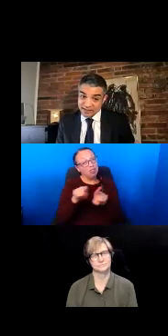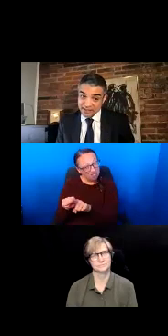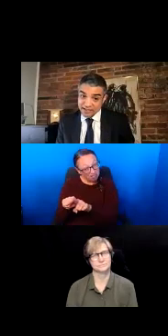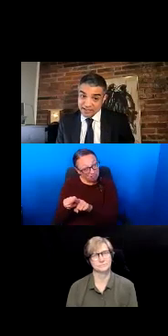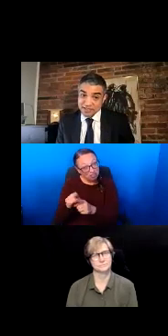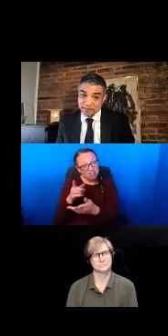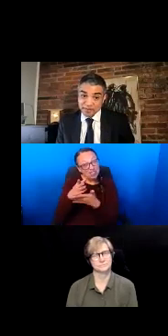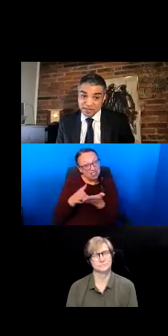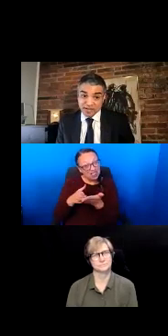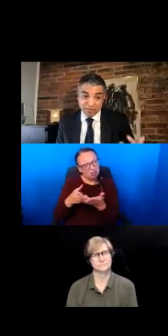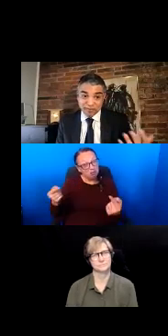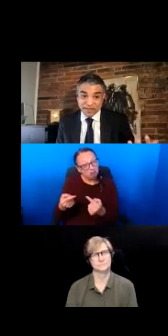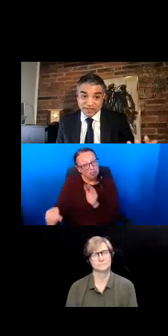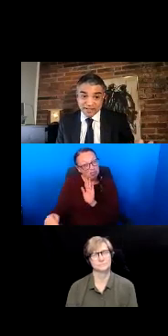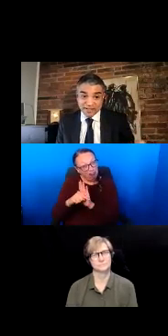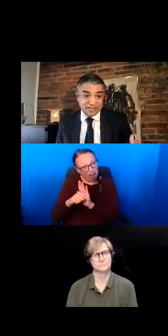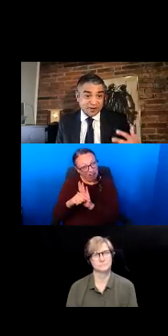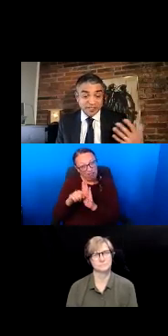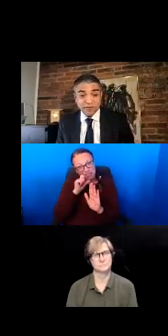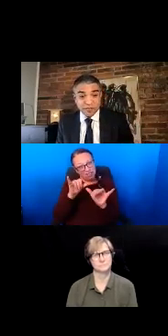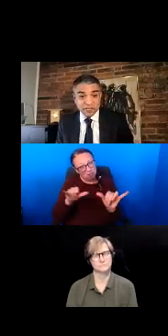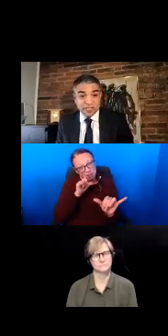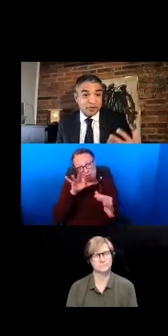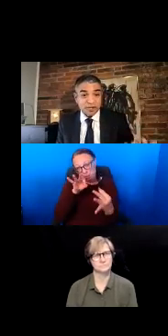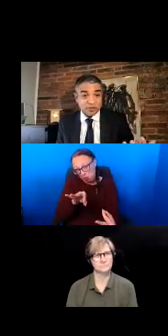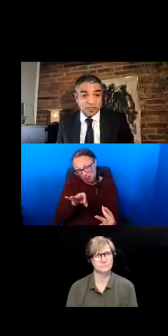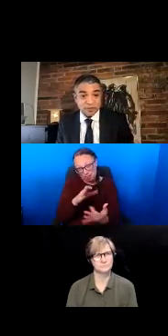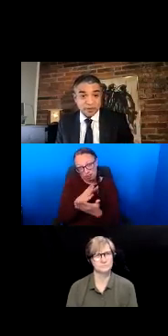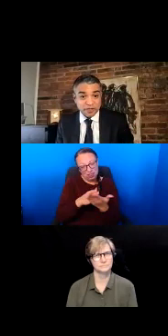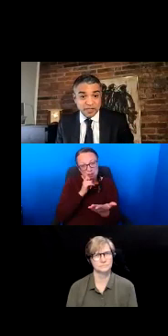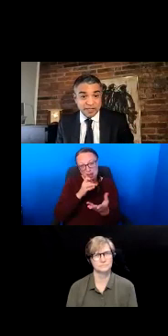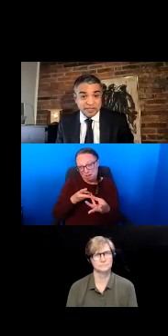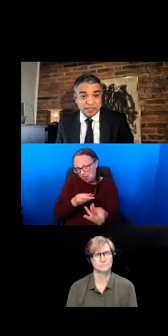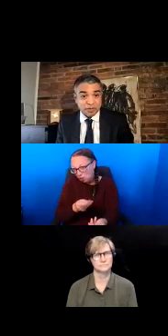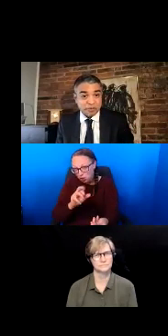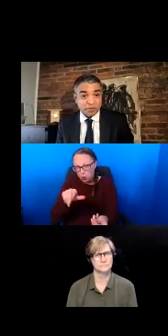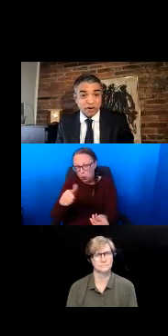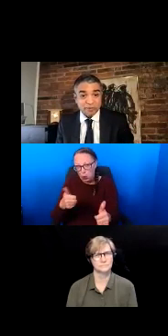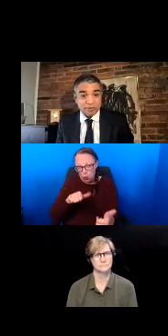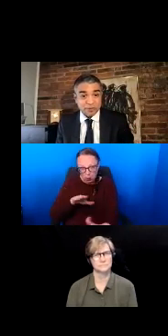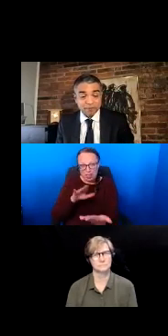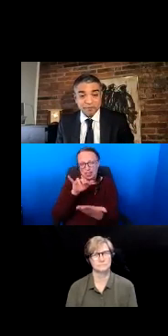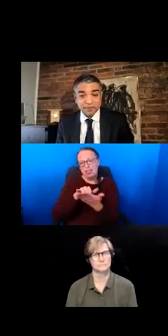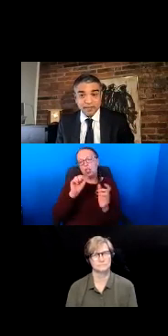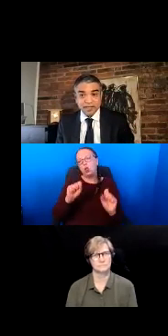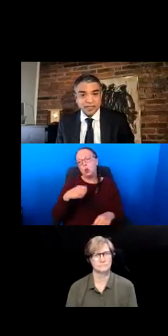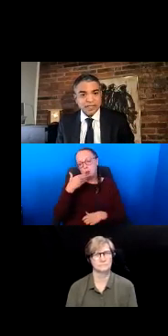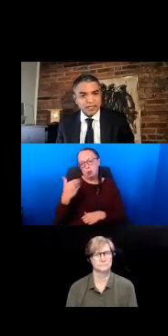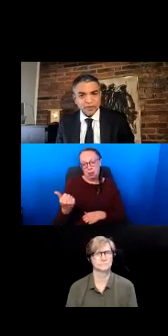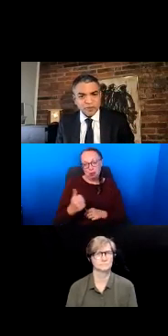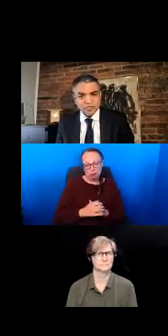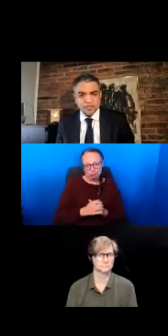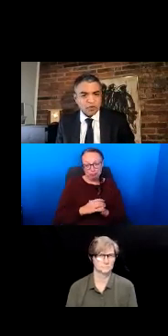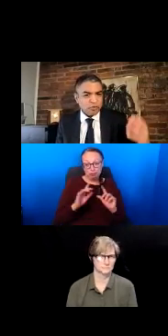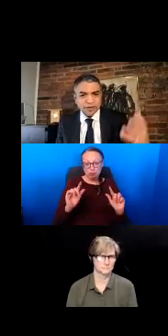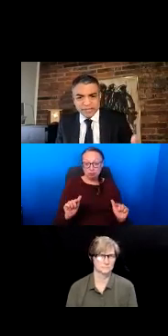that system is not perfected, that there are inefficiencies or other ways in which that system could be more optimal. Of